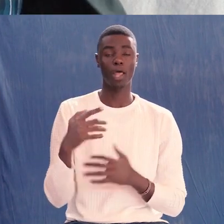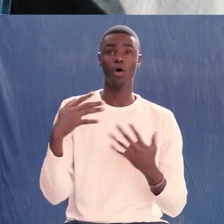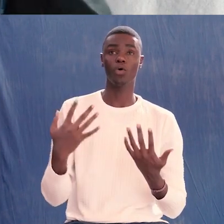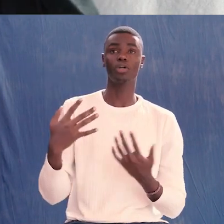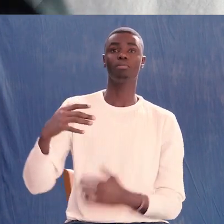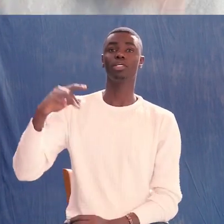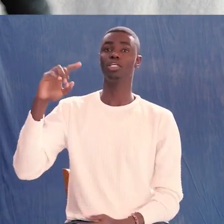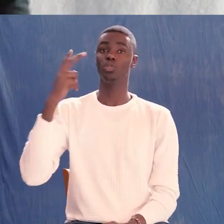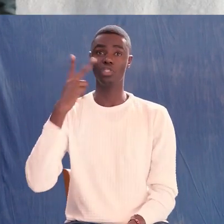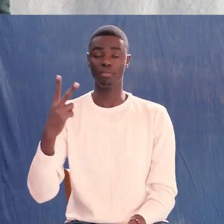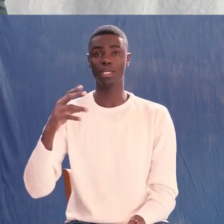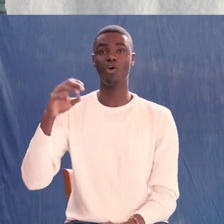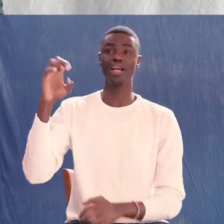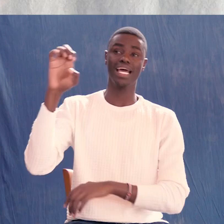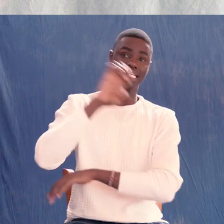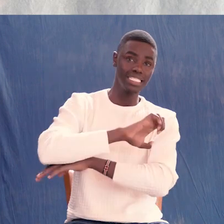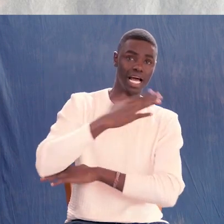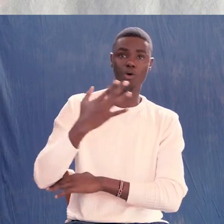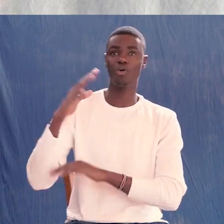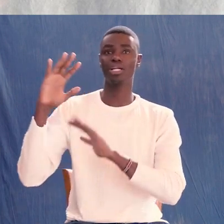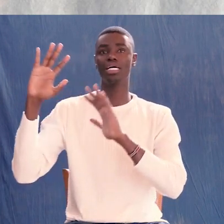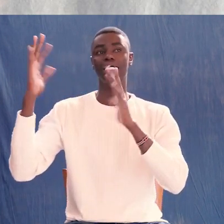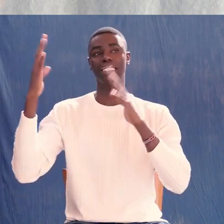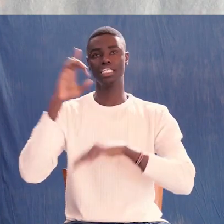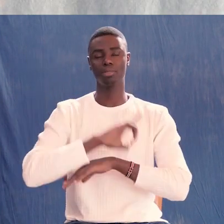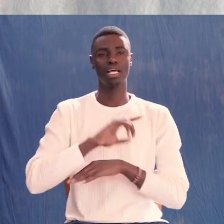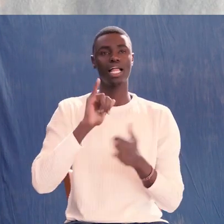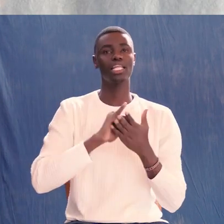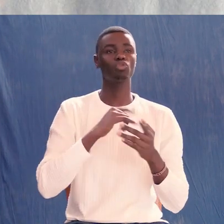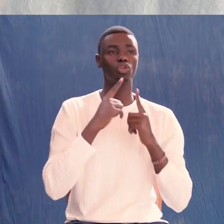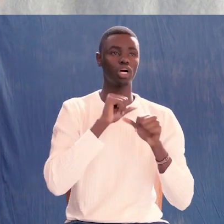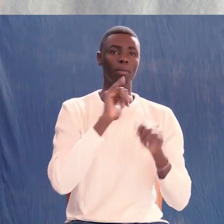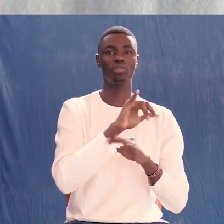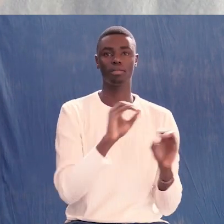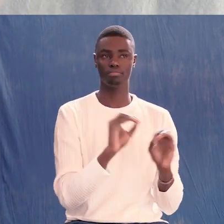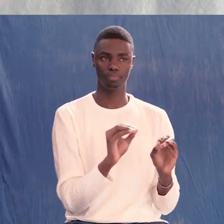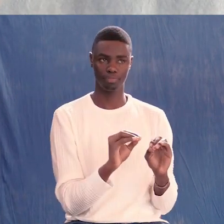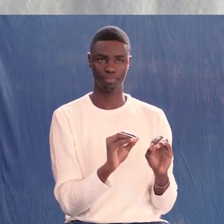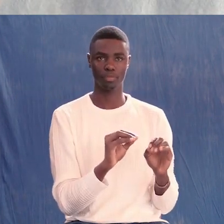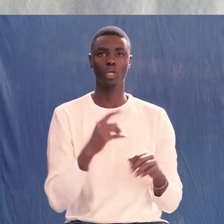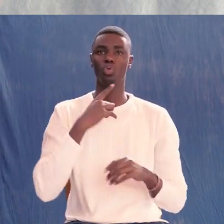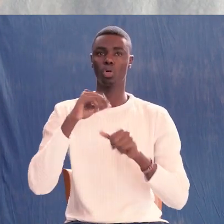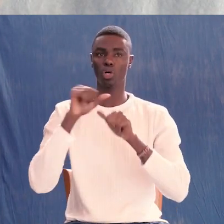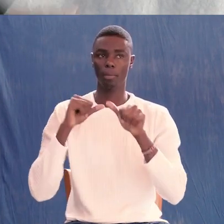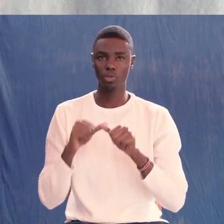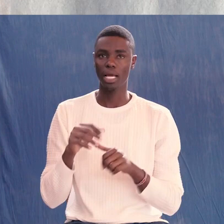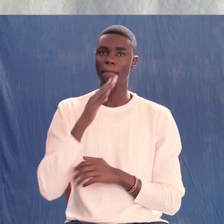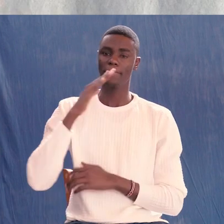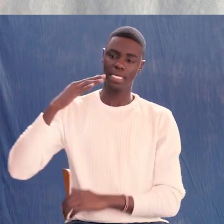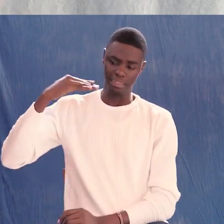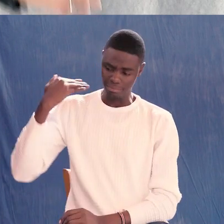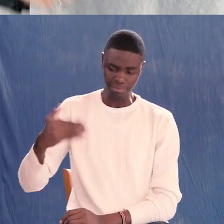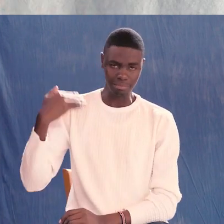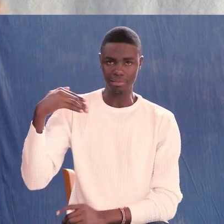on Easter and on Christmas. This is what we're not talking about. We're talking about being regularly